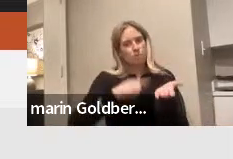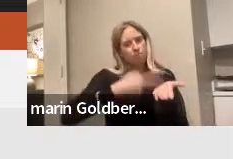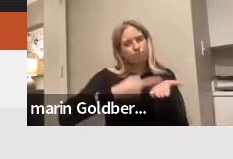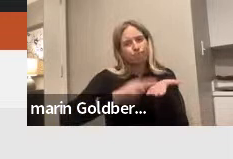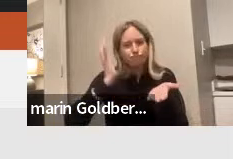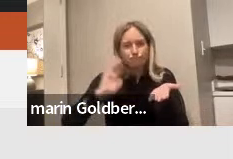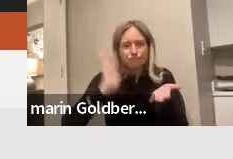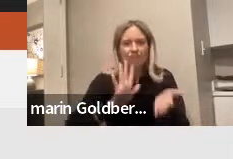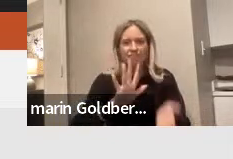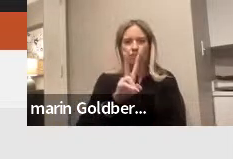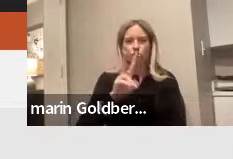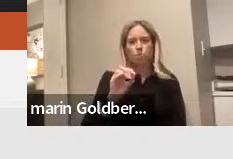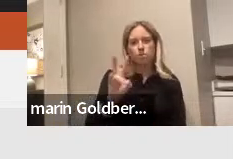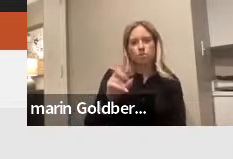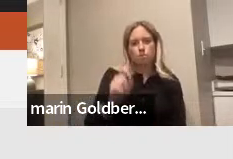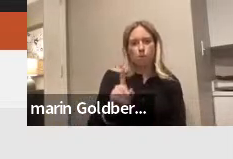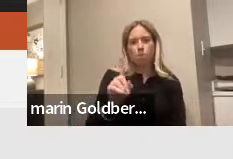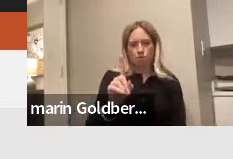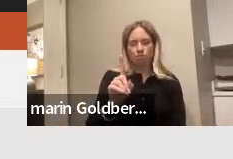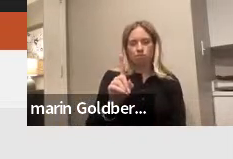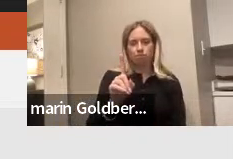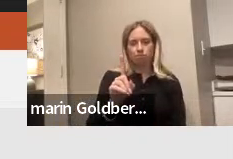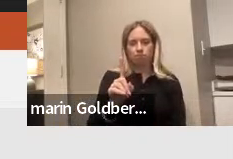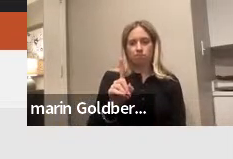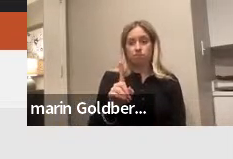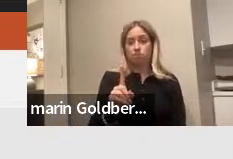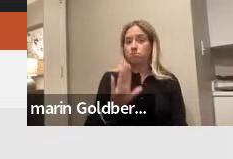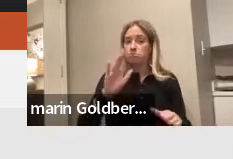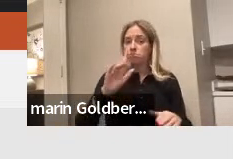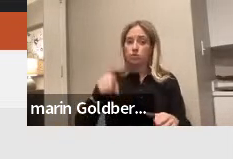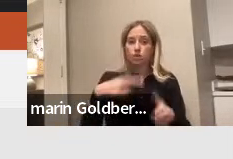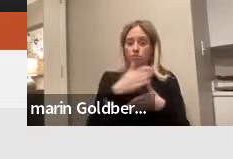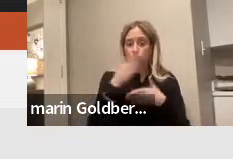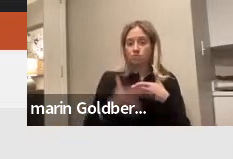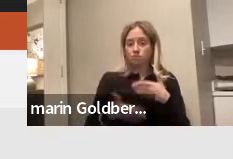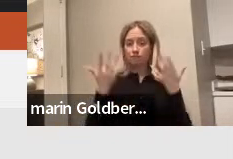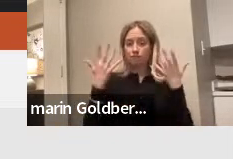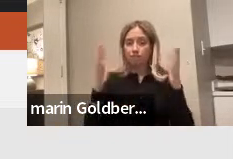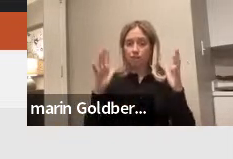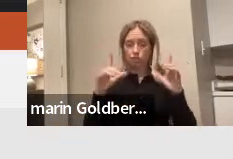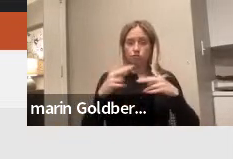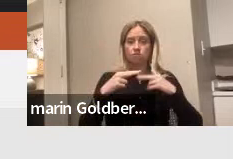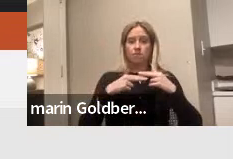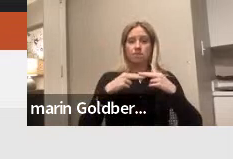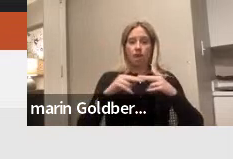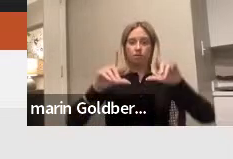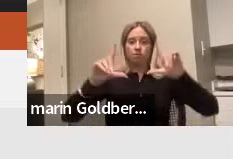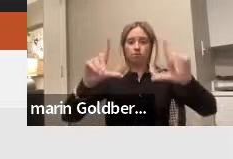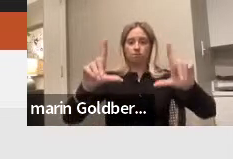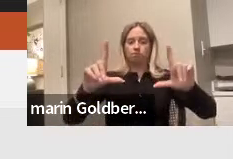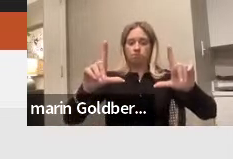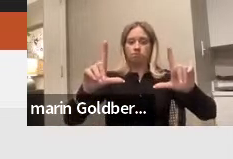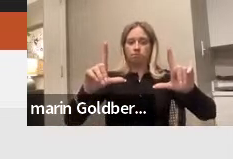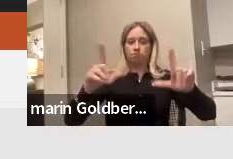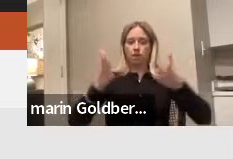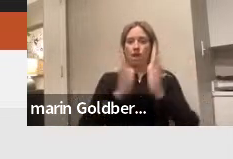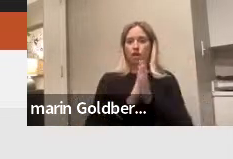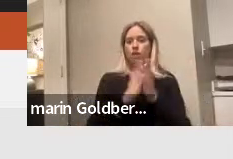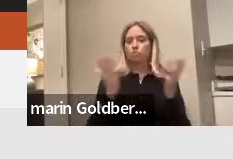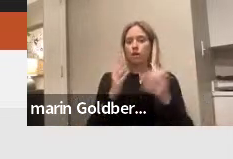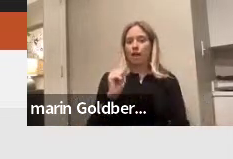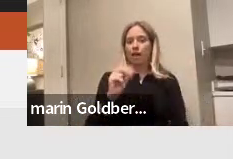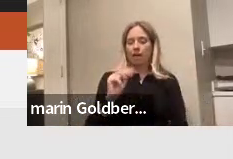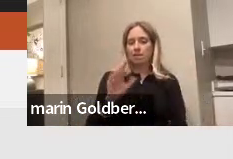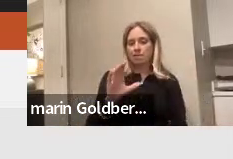in 5207.1. So just to conclude, just to bring us back to what our ask is of the